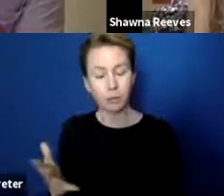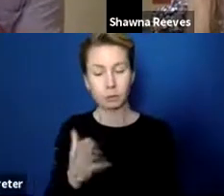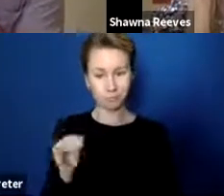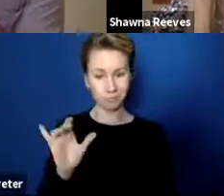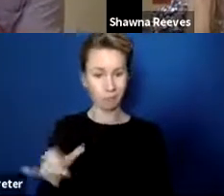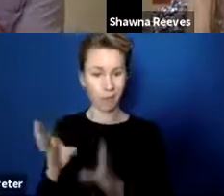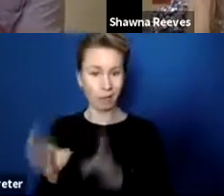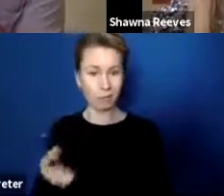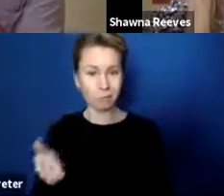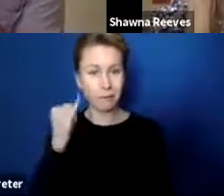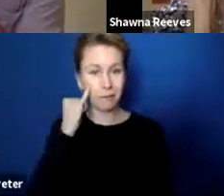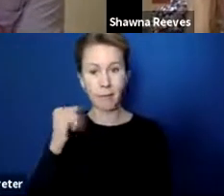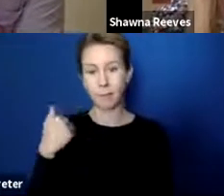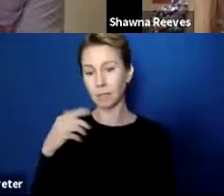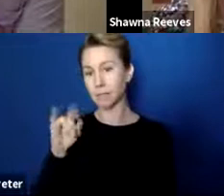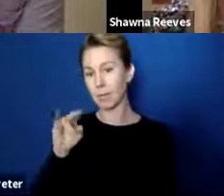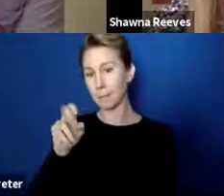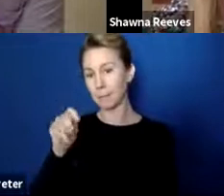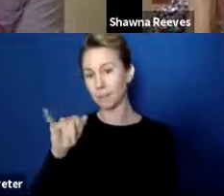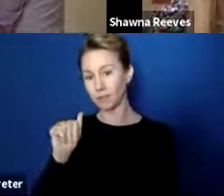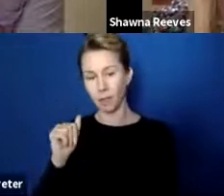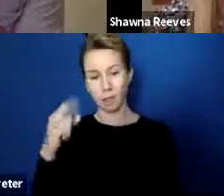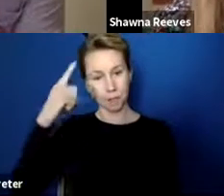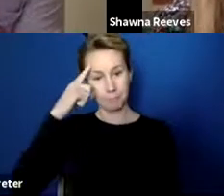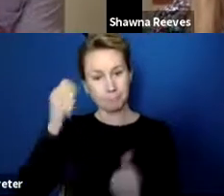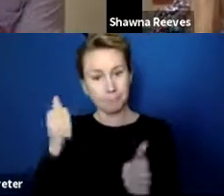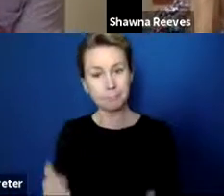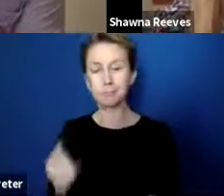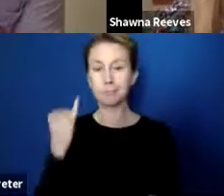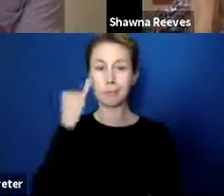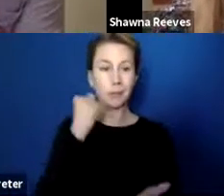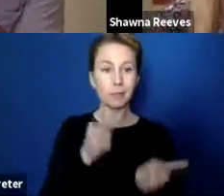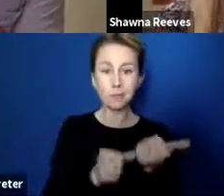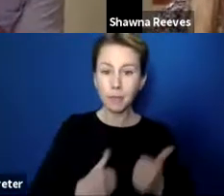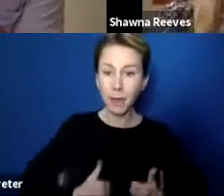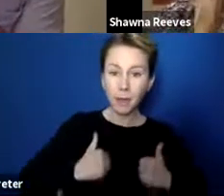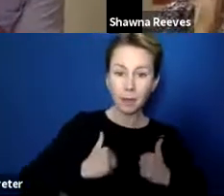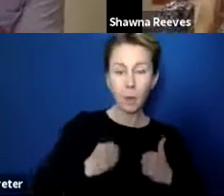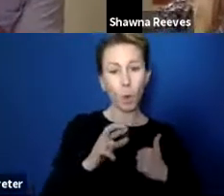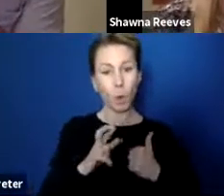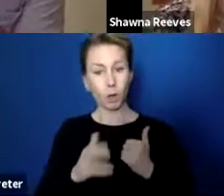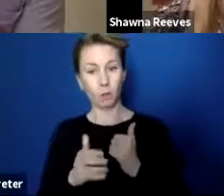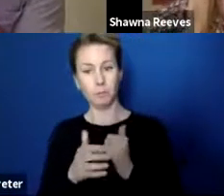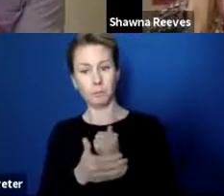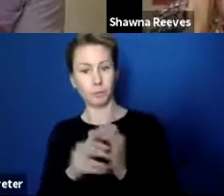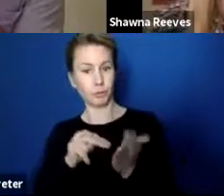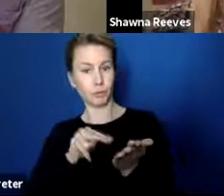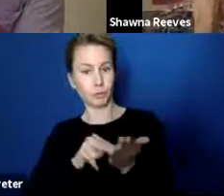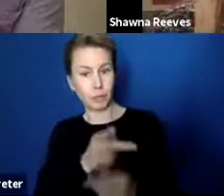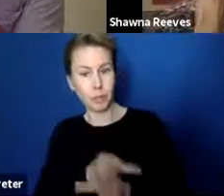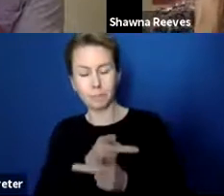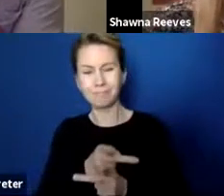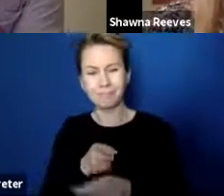the pandemic and about Black Lives Matter, and there's no one to kind of balance all that news in terms of processing